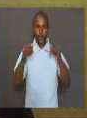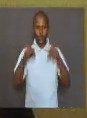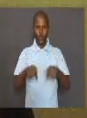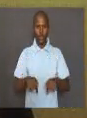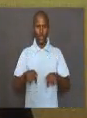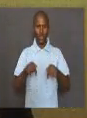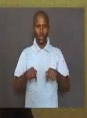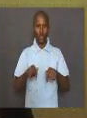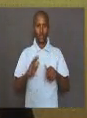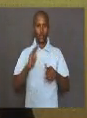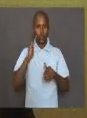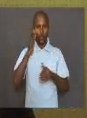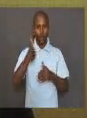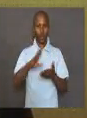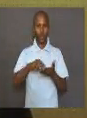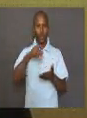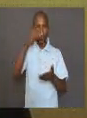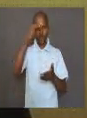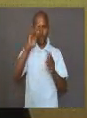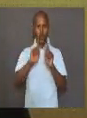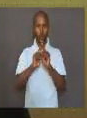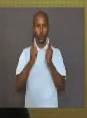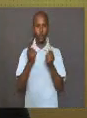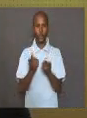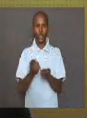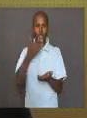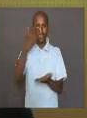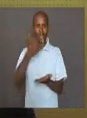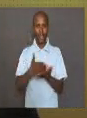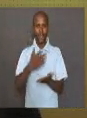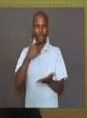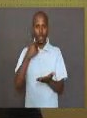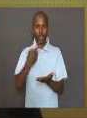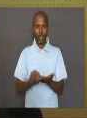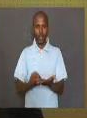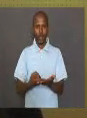Today, we will learn about grouped discrete data.